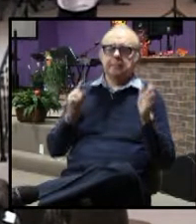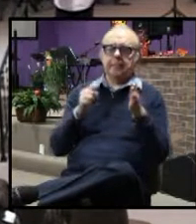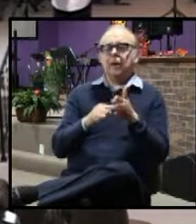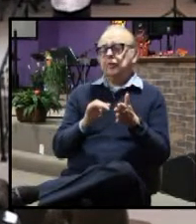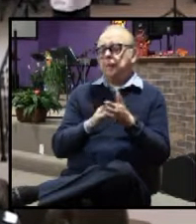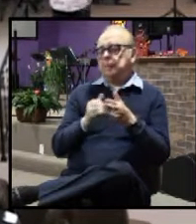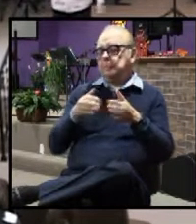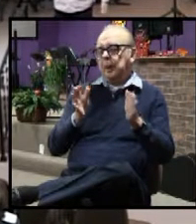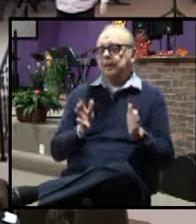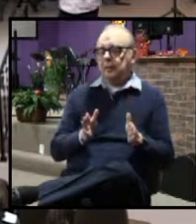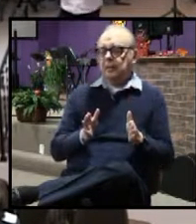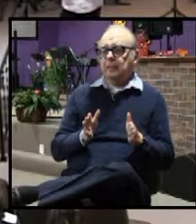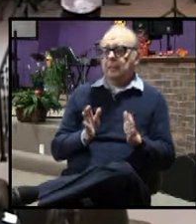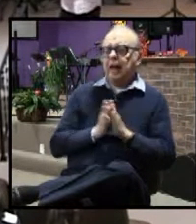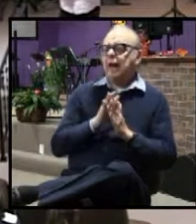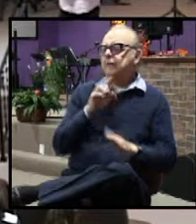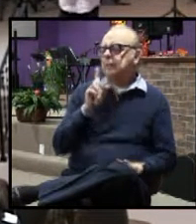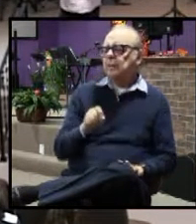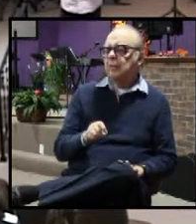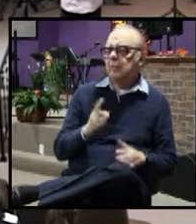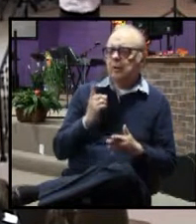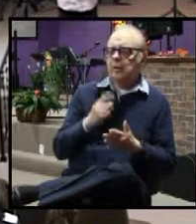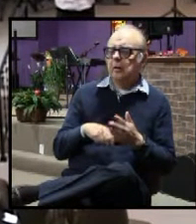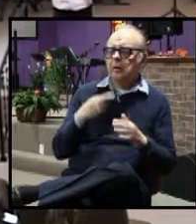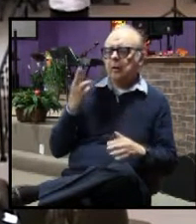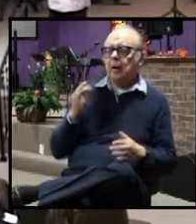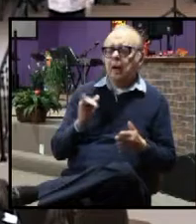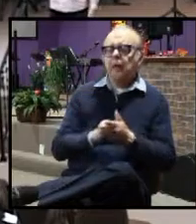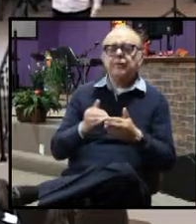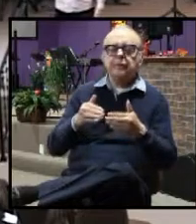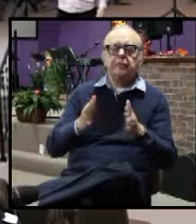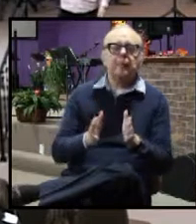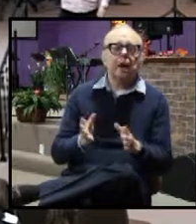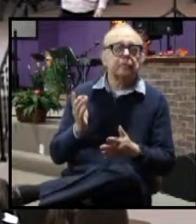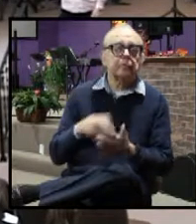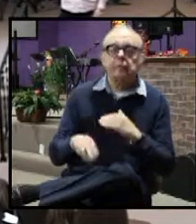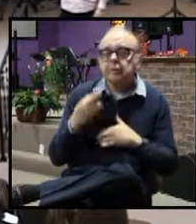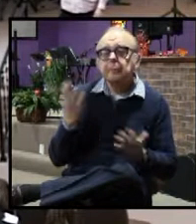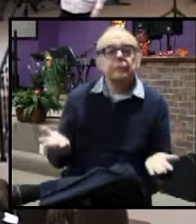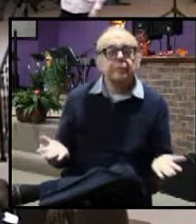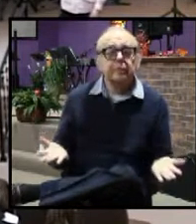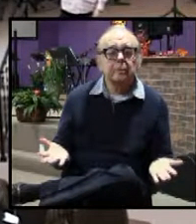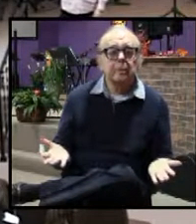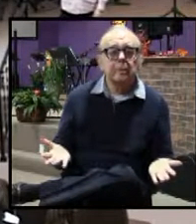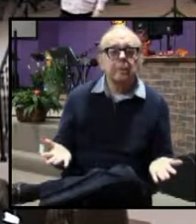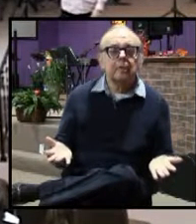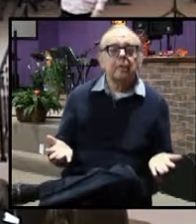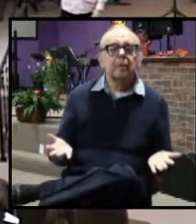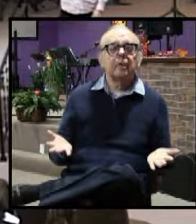and I was to show you this box and was to ask you, what is the purpose of this box?